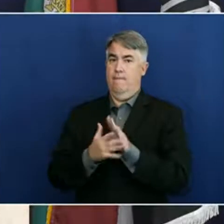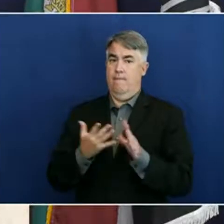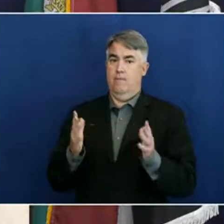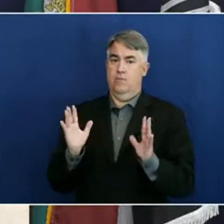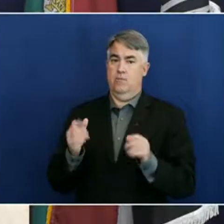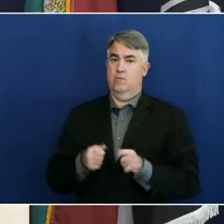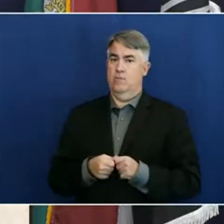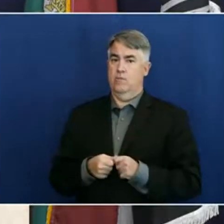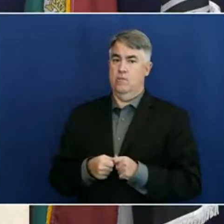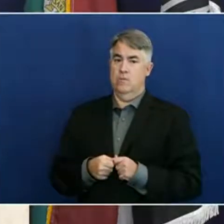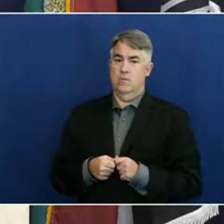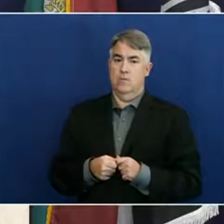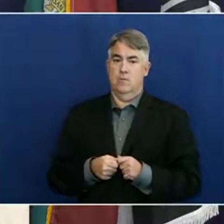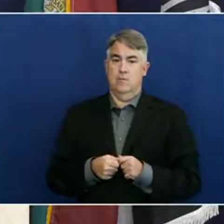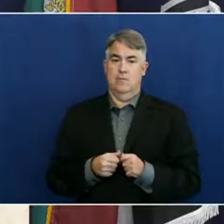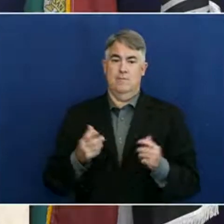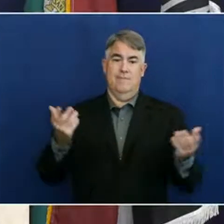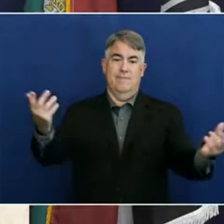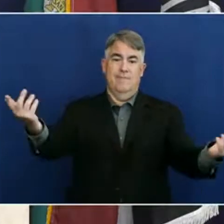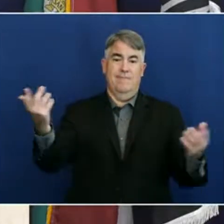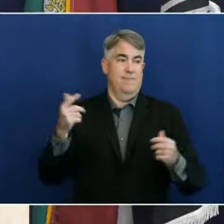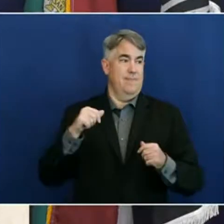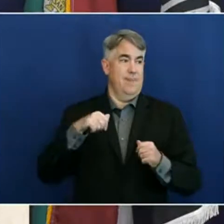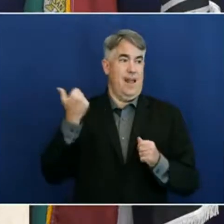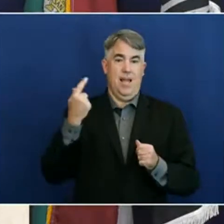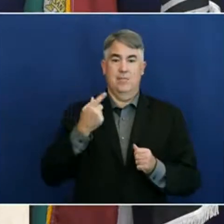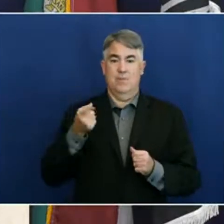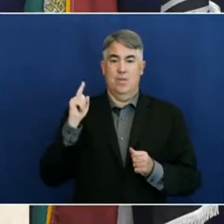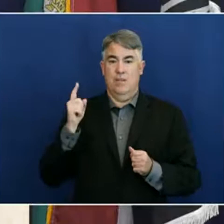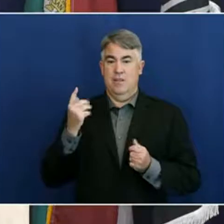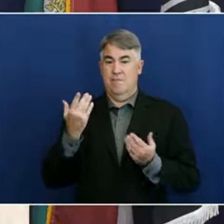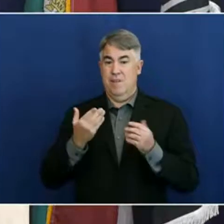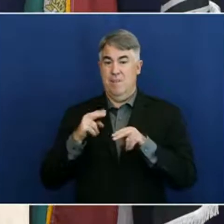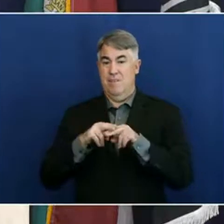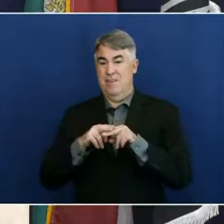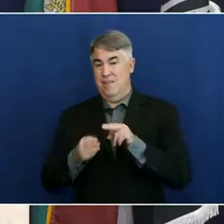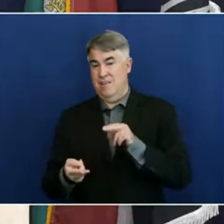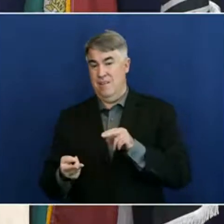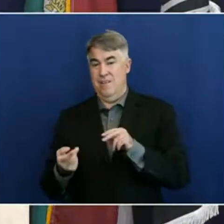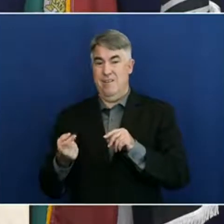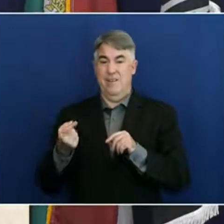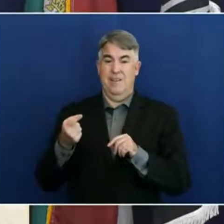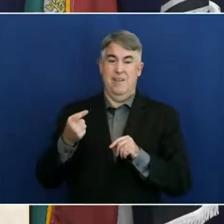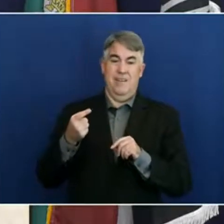week. We're lower this week than we were last week. So we'll continue to assess it as we move forward.